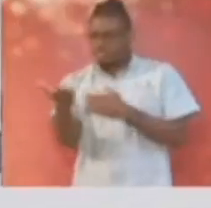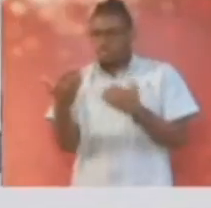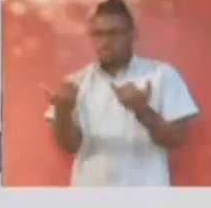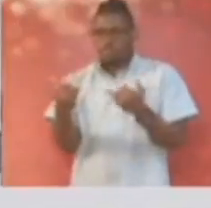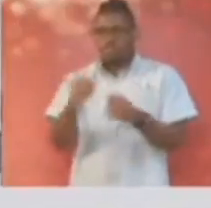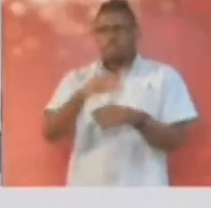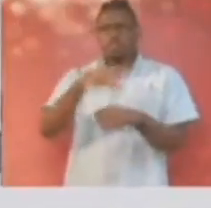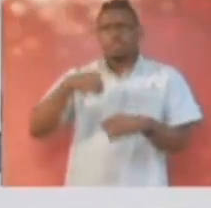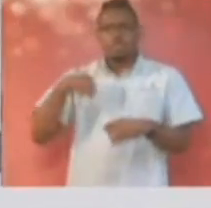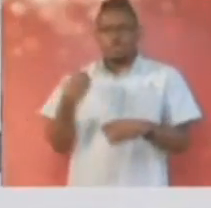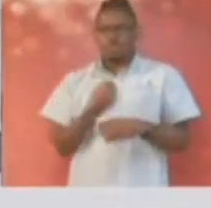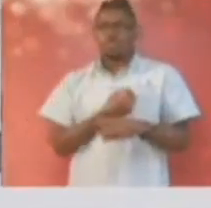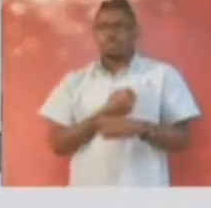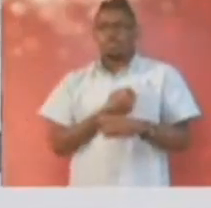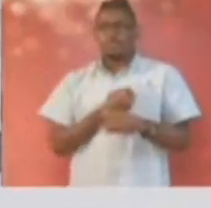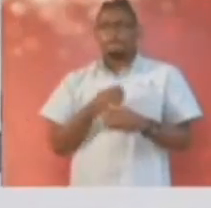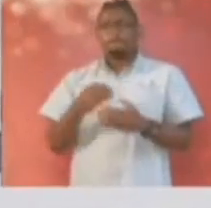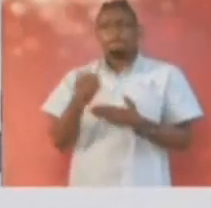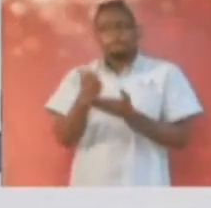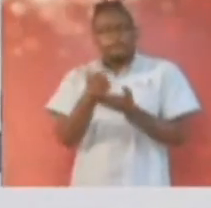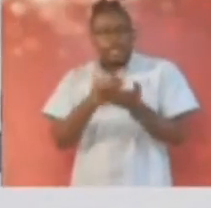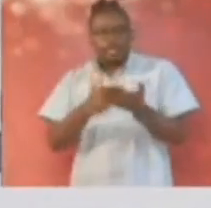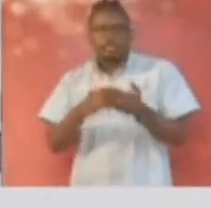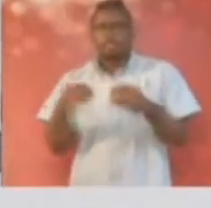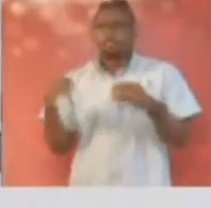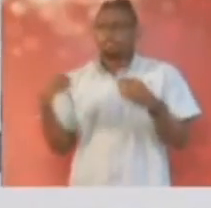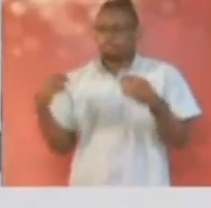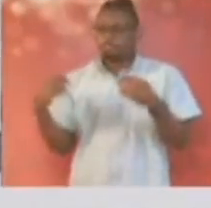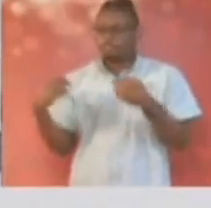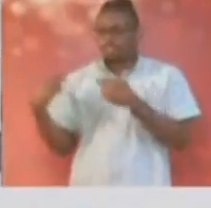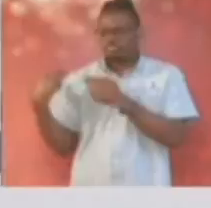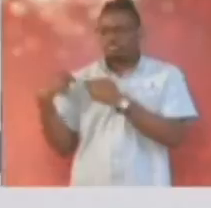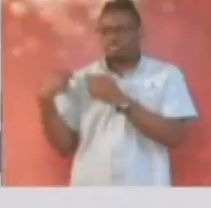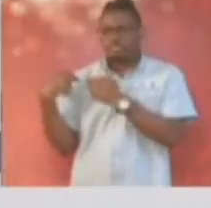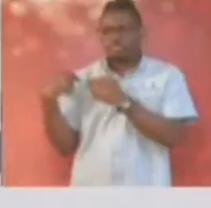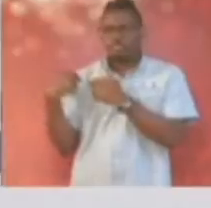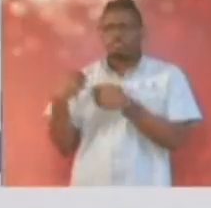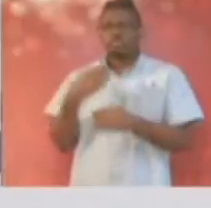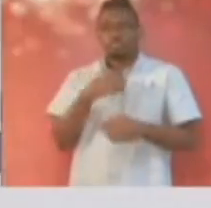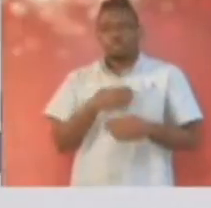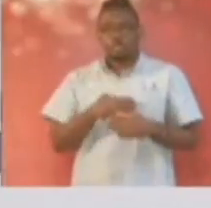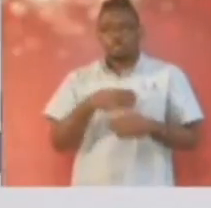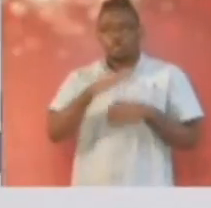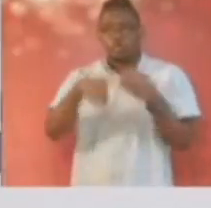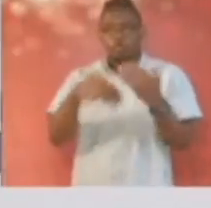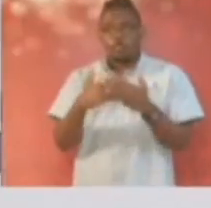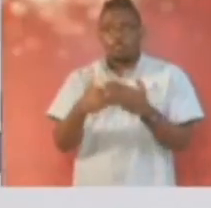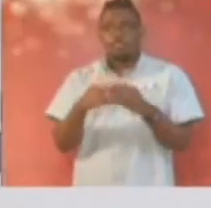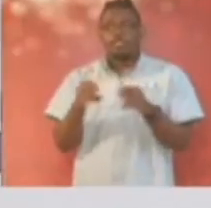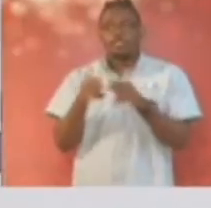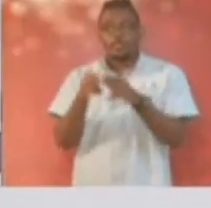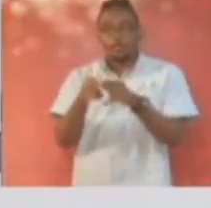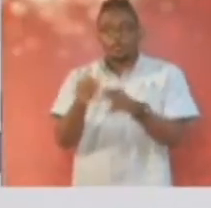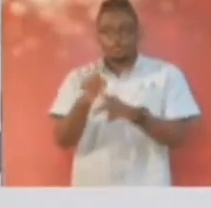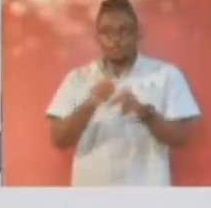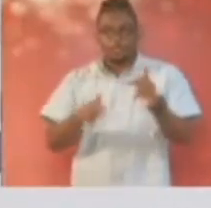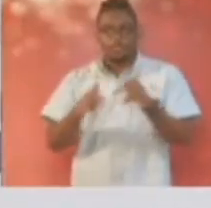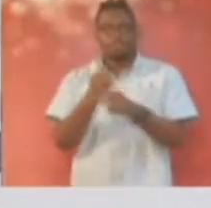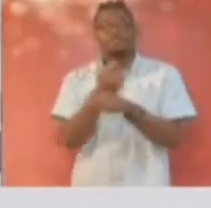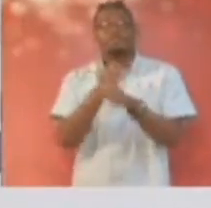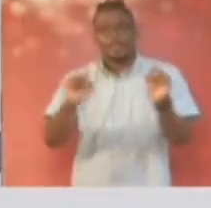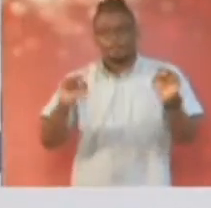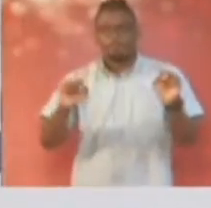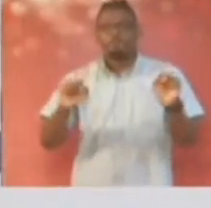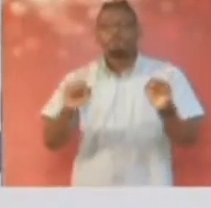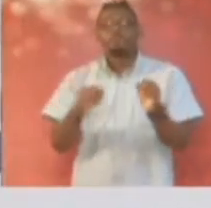As I close, I wish all members of the Hindu community, Trinidad and Tobago at large, a safe, holy, and happy